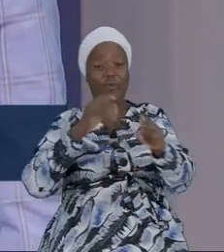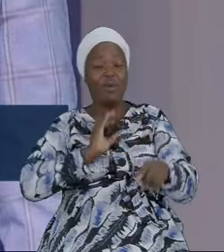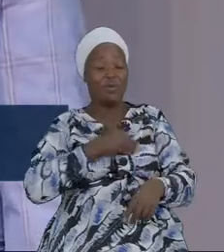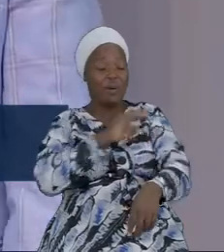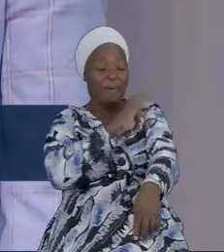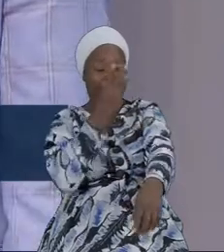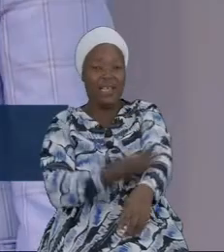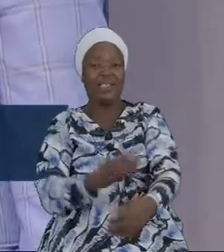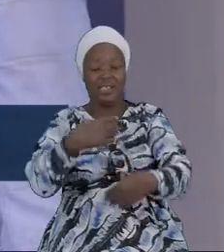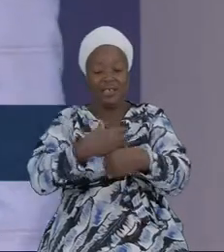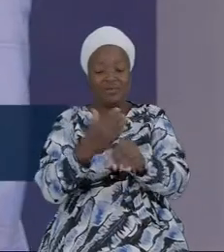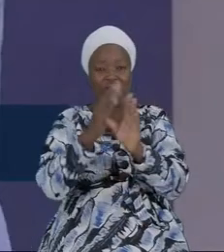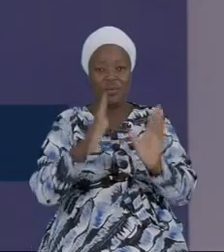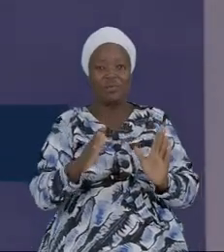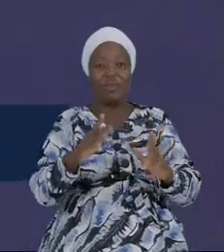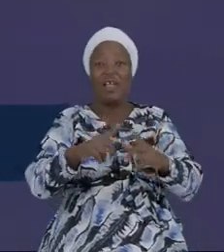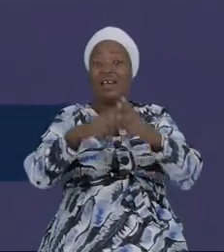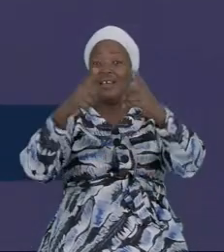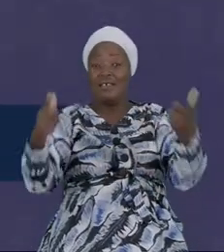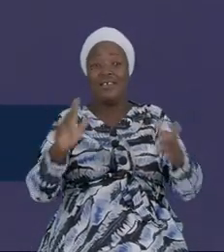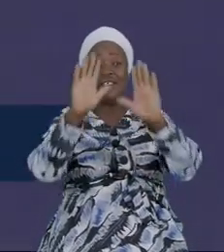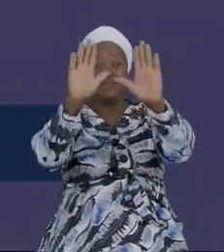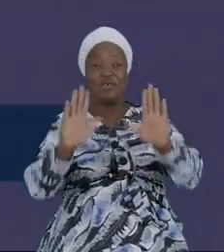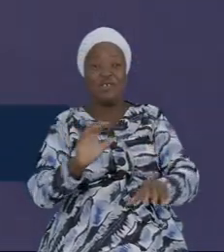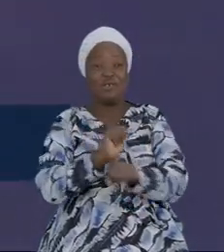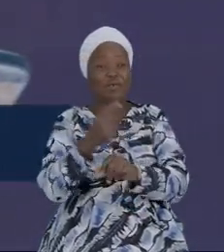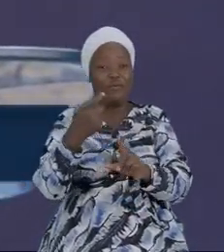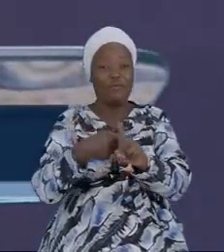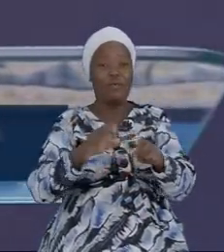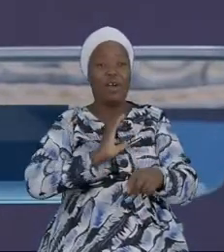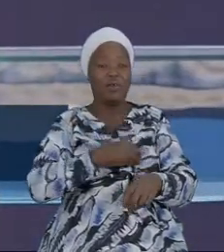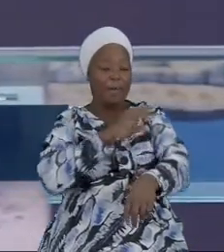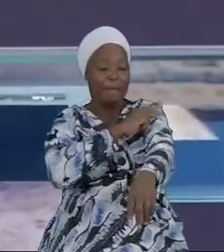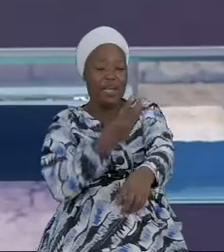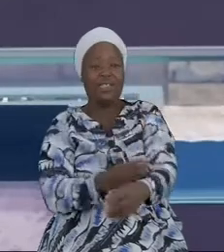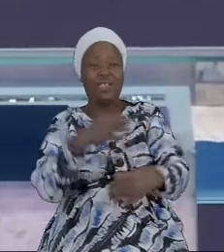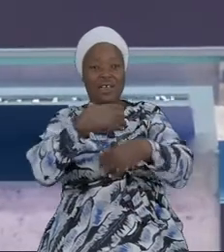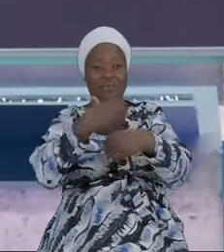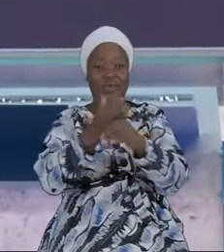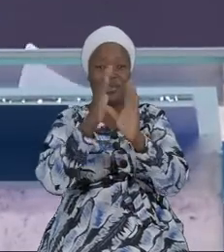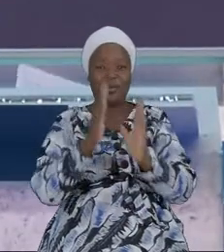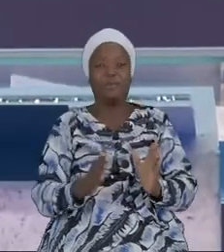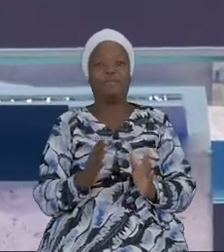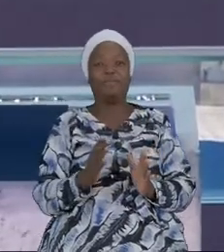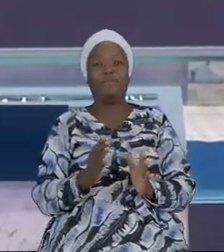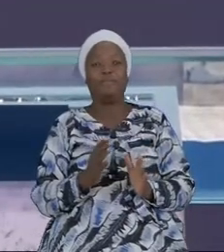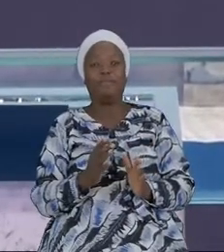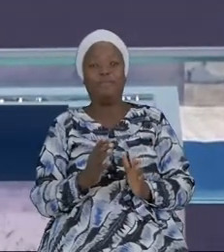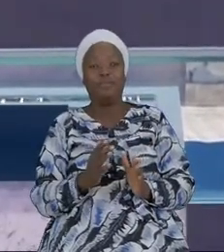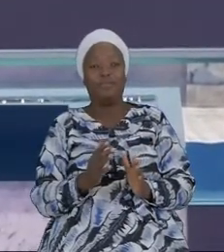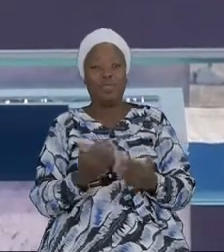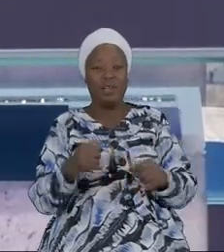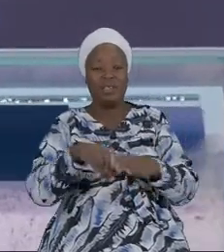Creator. Manifold miracles from our mighty Creator. Look at